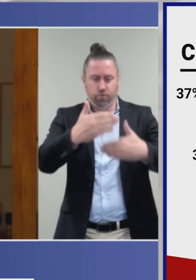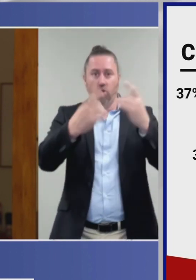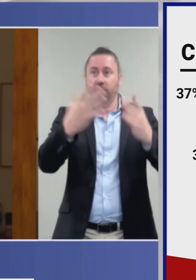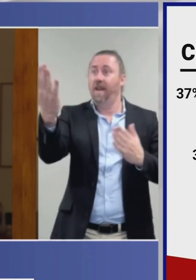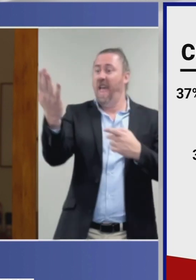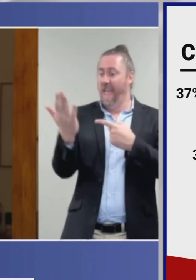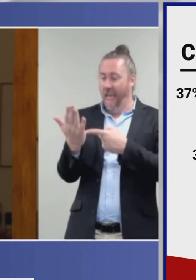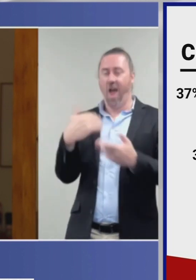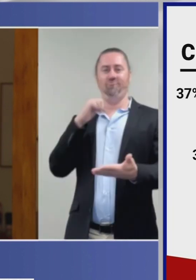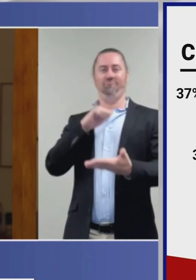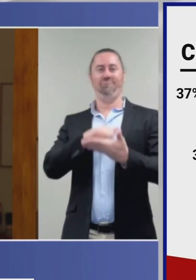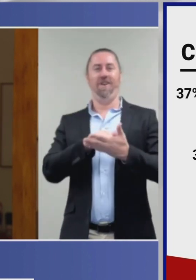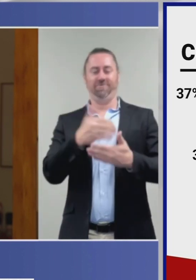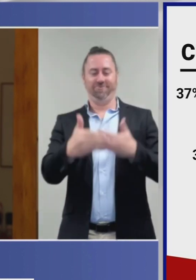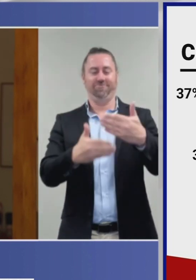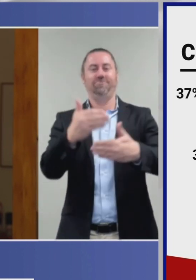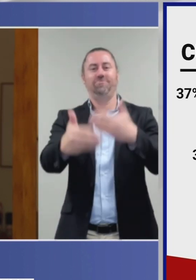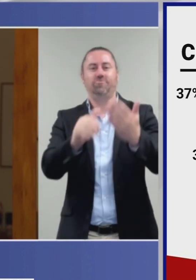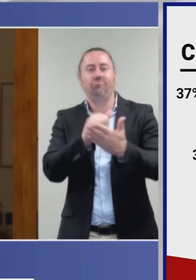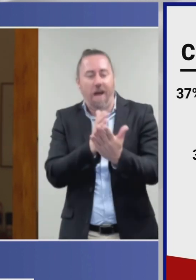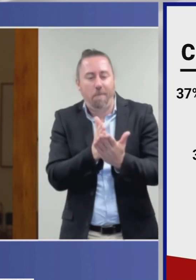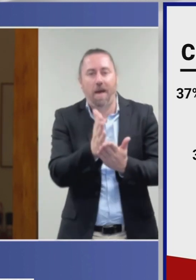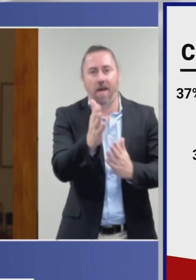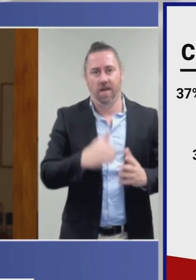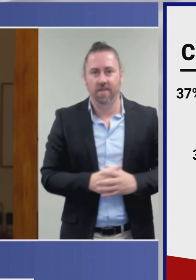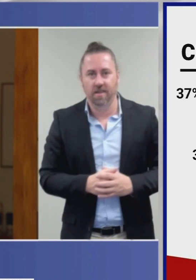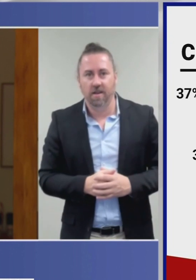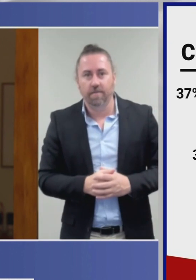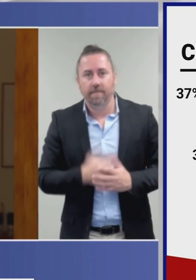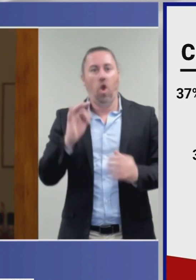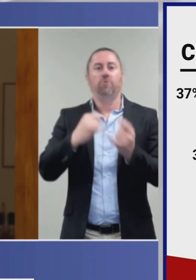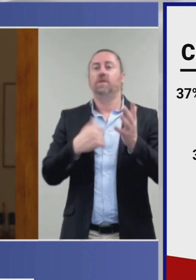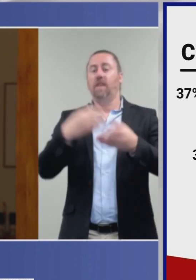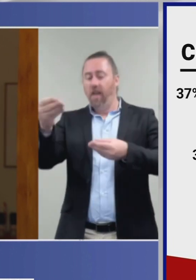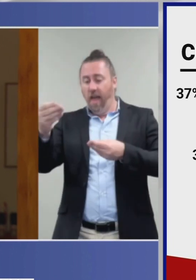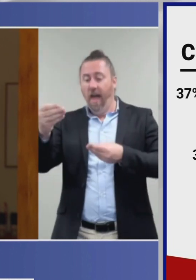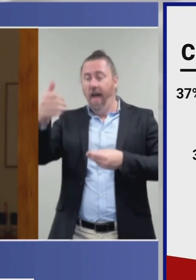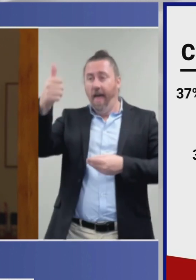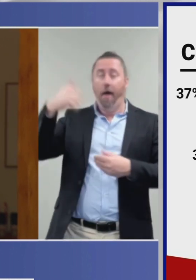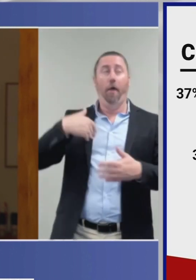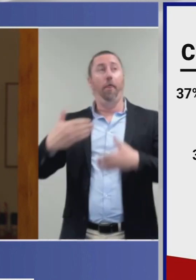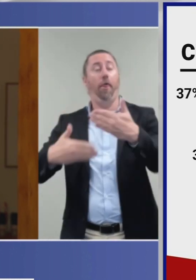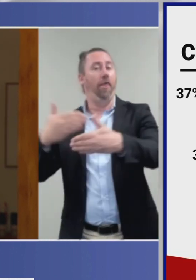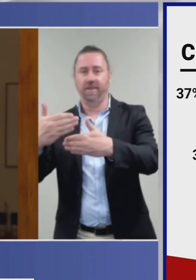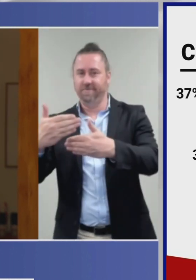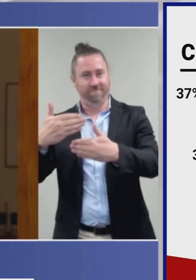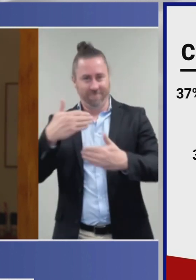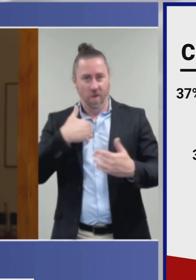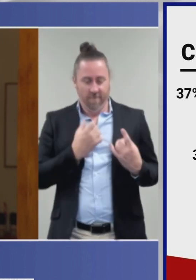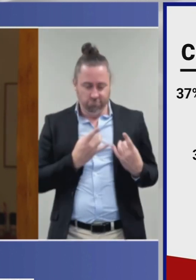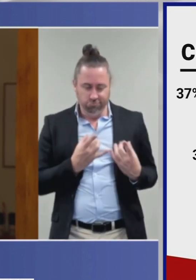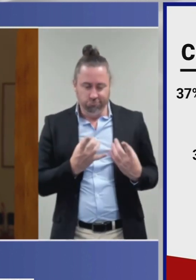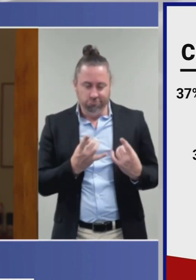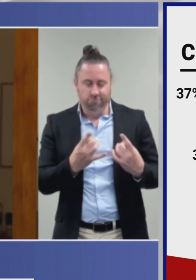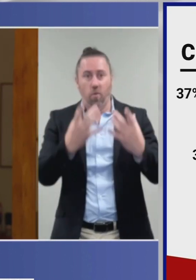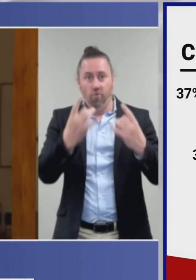these, not from a standing start, but already underway, taking action together to respond to the very serious